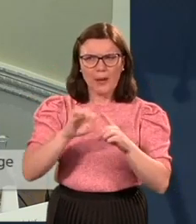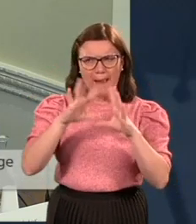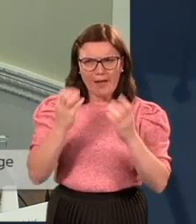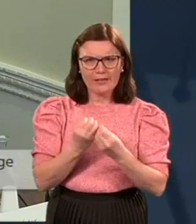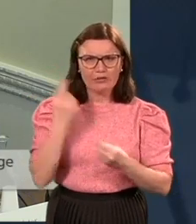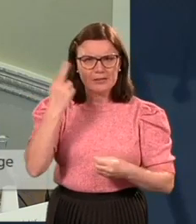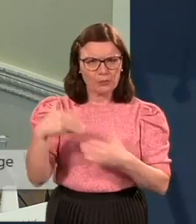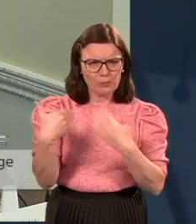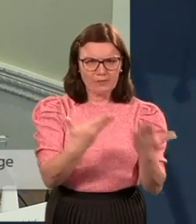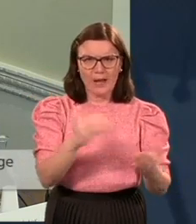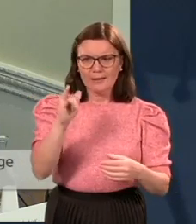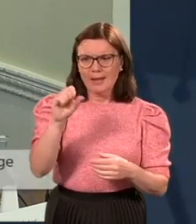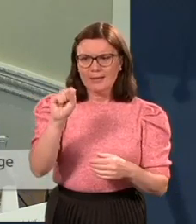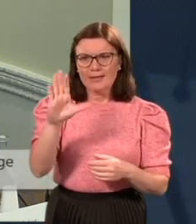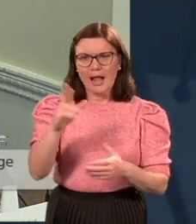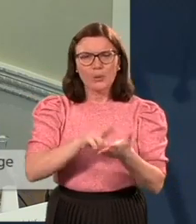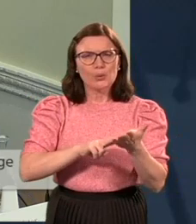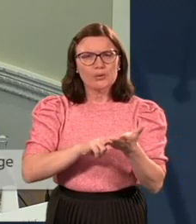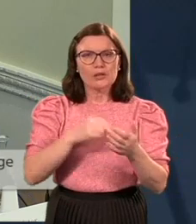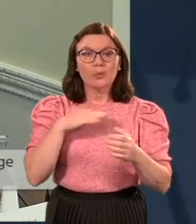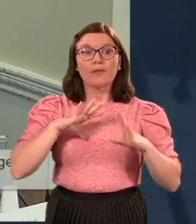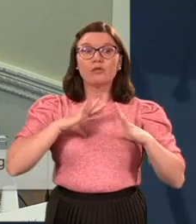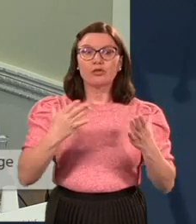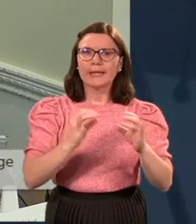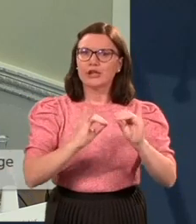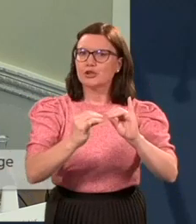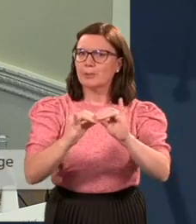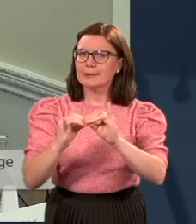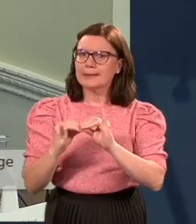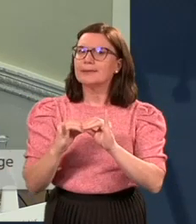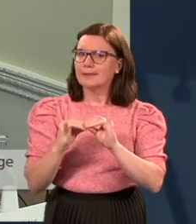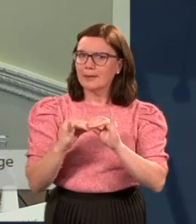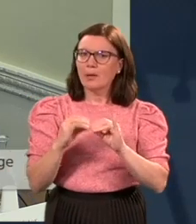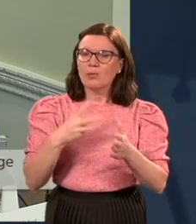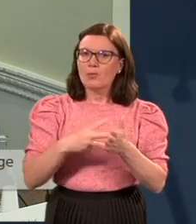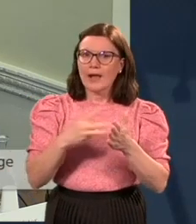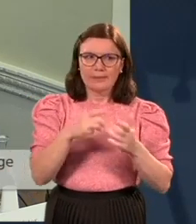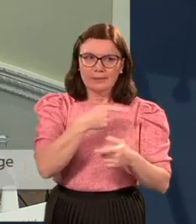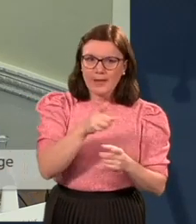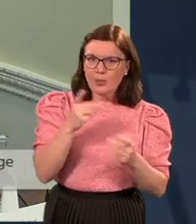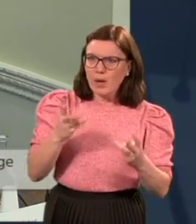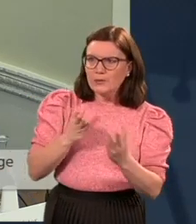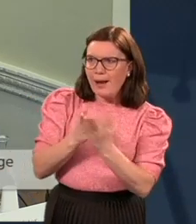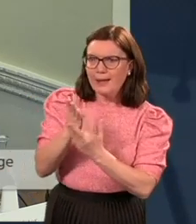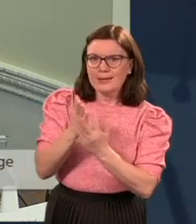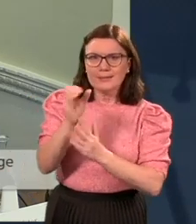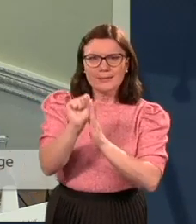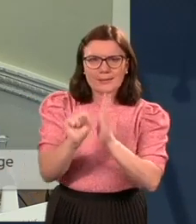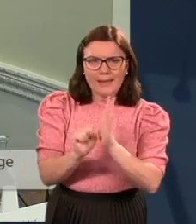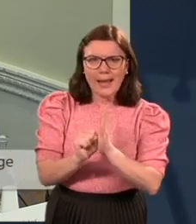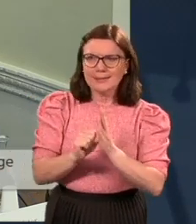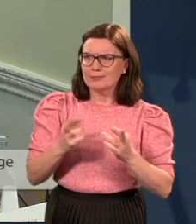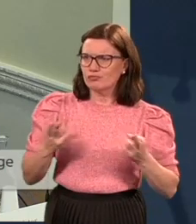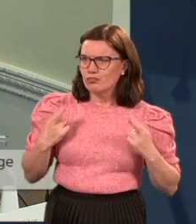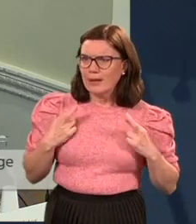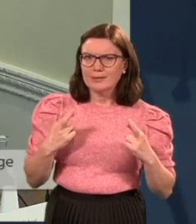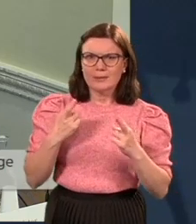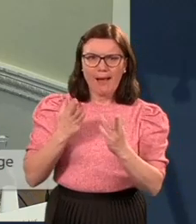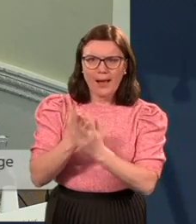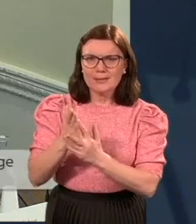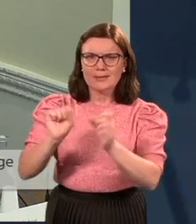ISL users with free interpretation when availing of or seeking to access statutory entitlements and